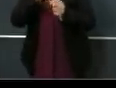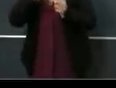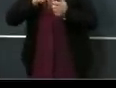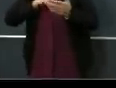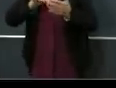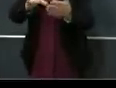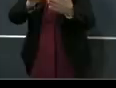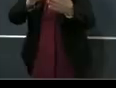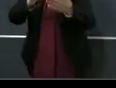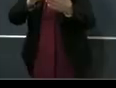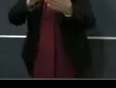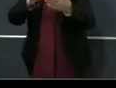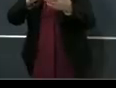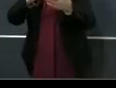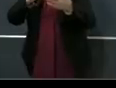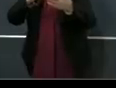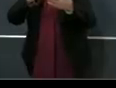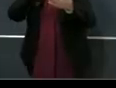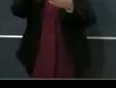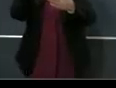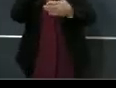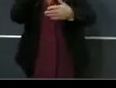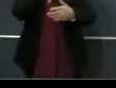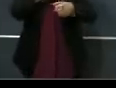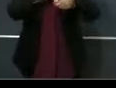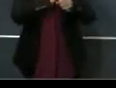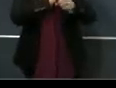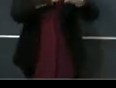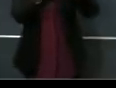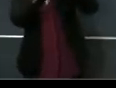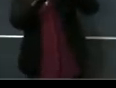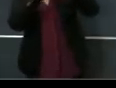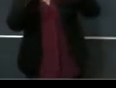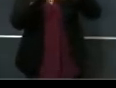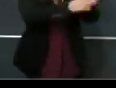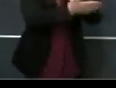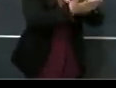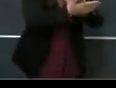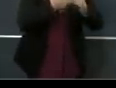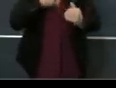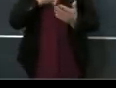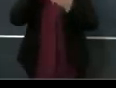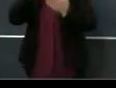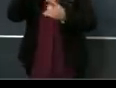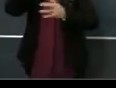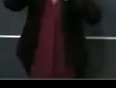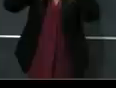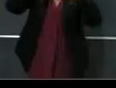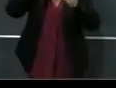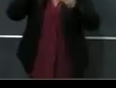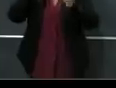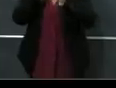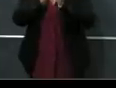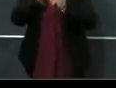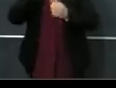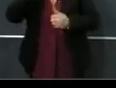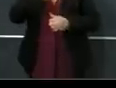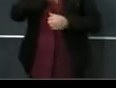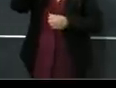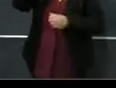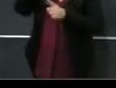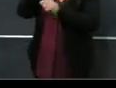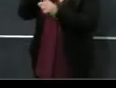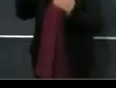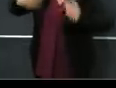pandemic, and it's been something that we've dealt with for decades. And so I'm grateful to the leadership of our governor and our state board president and others who join me